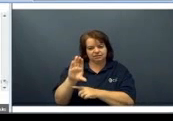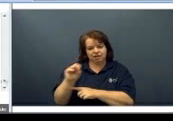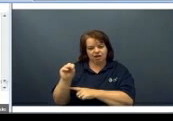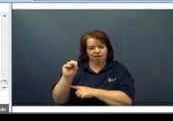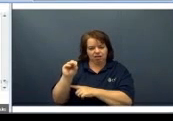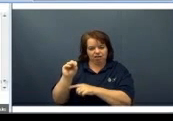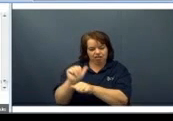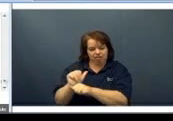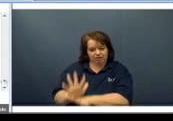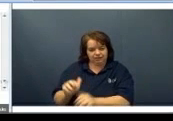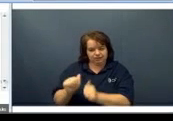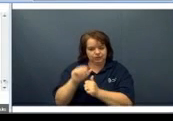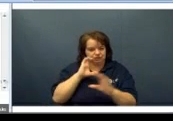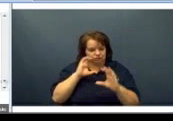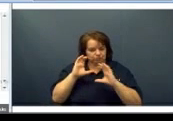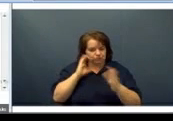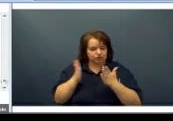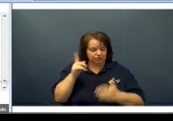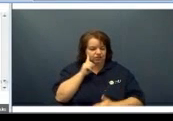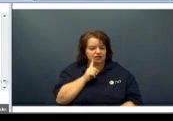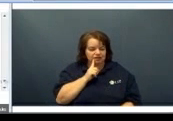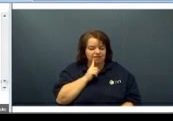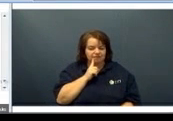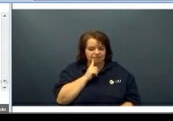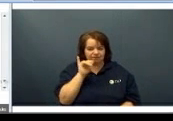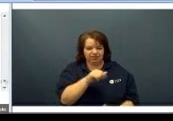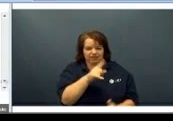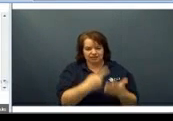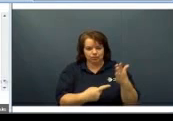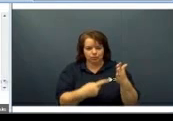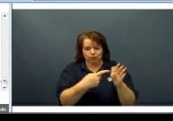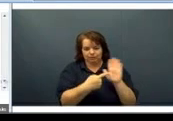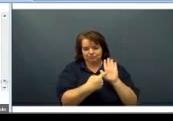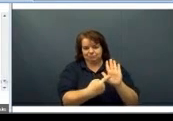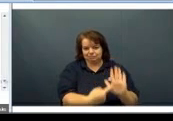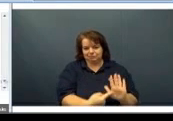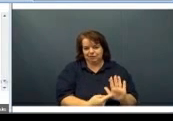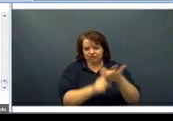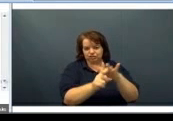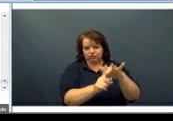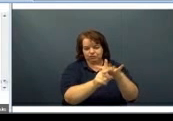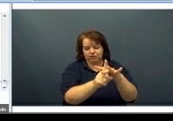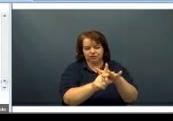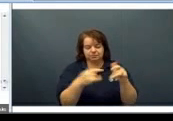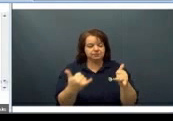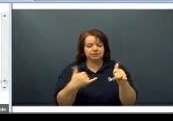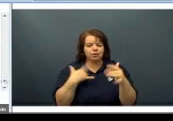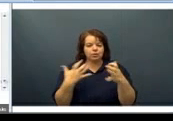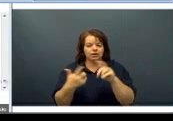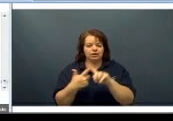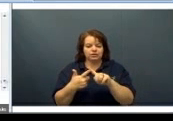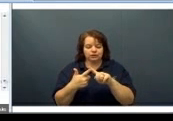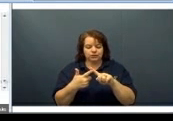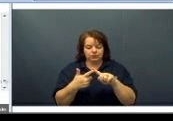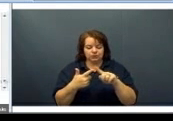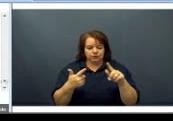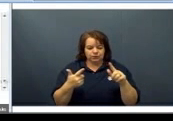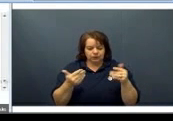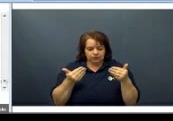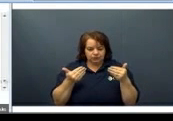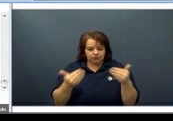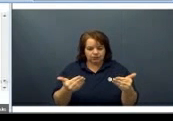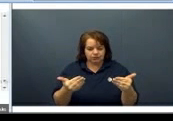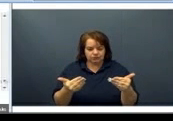and his colleagues with Communication Services for the Deaf. Service for the Deaf. I'd like at this point now to